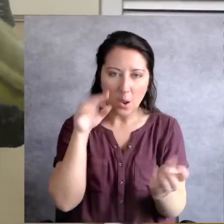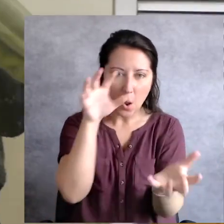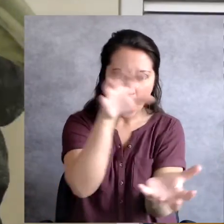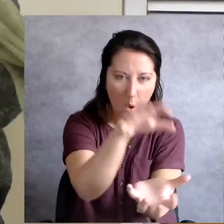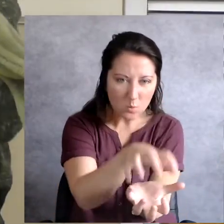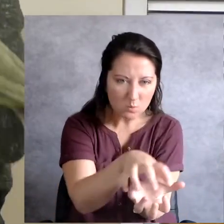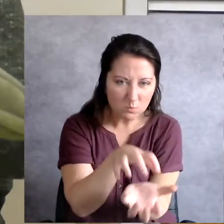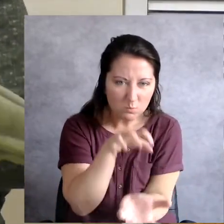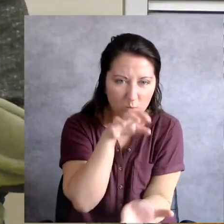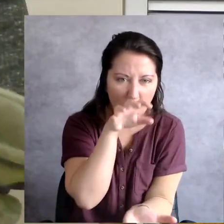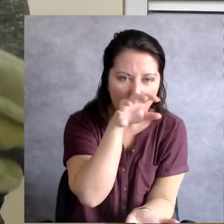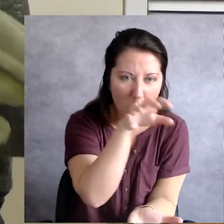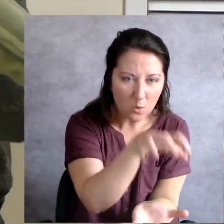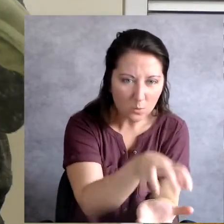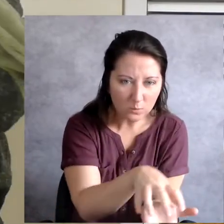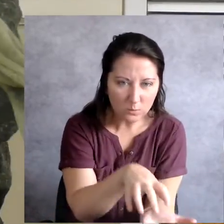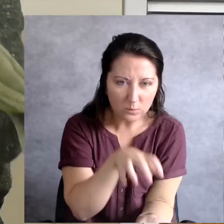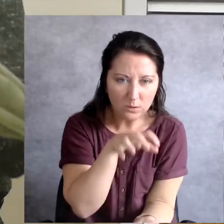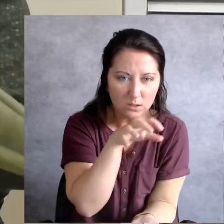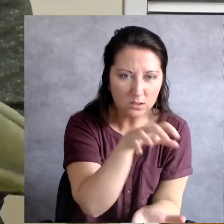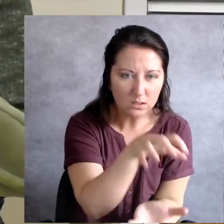Along comes Mr. Crocodile,